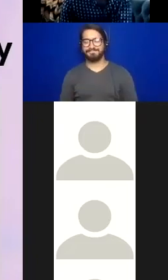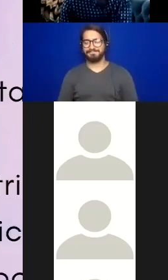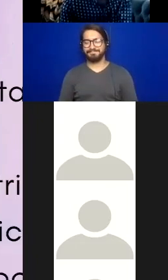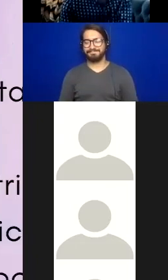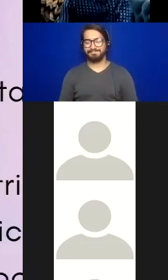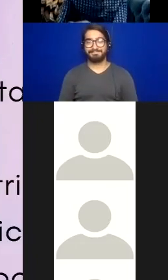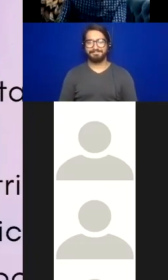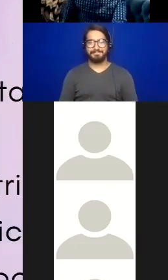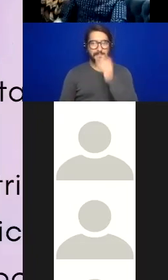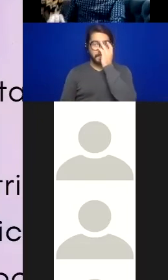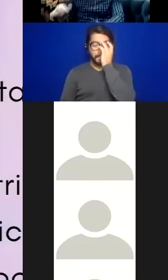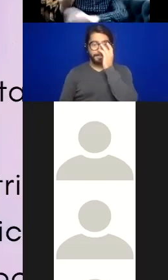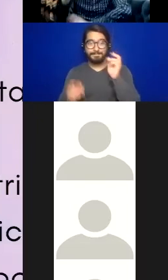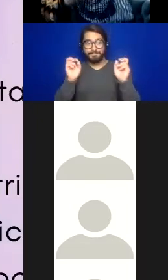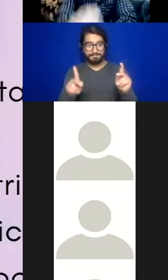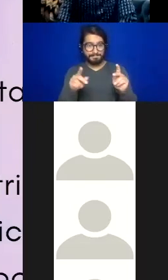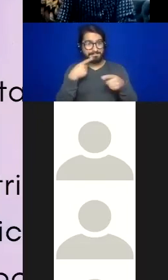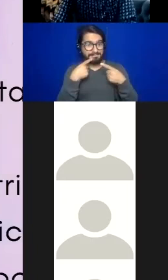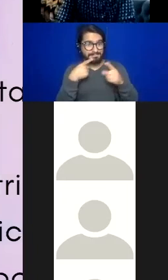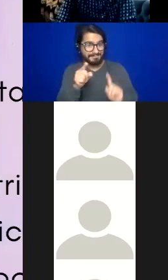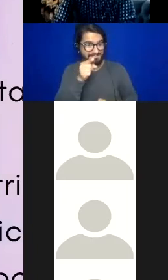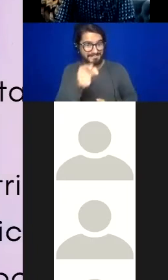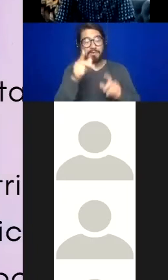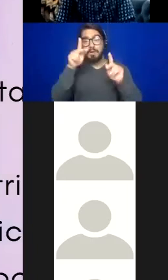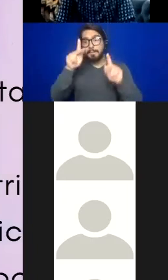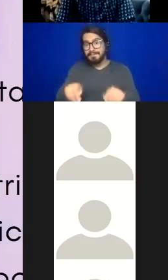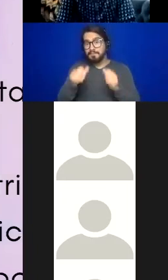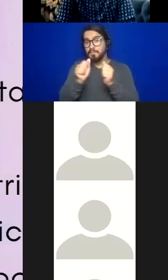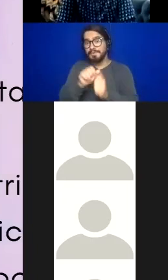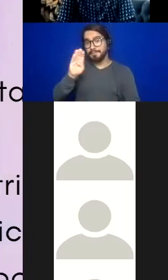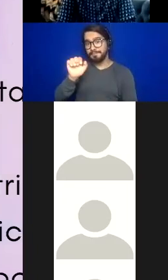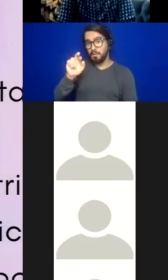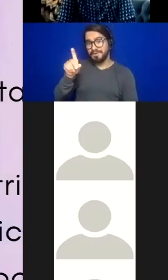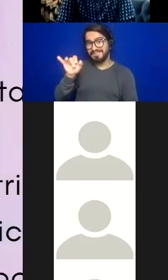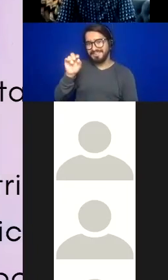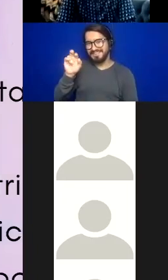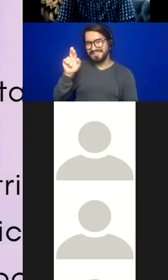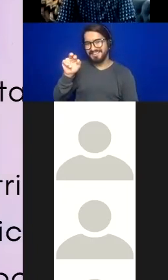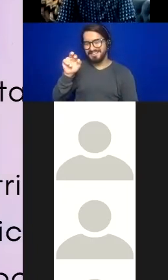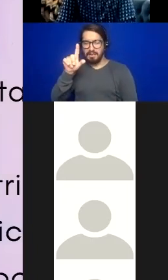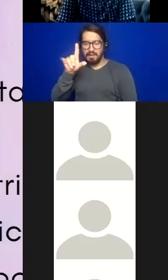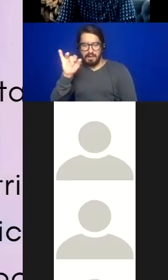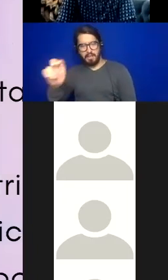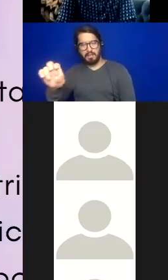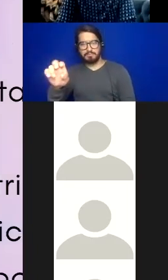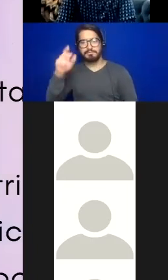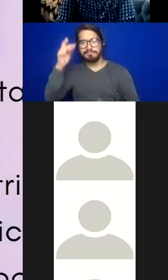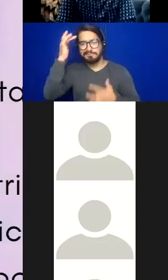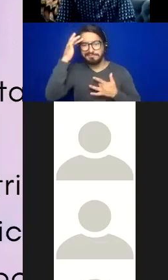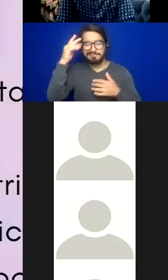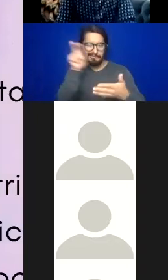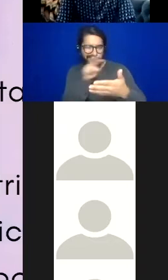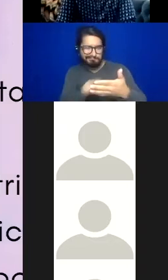Okay. And finally, this is someone with borderline. I'm just going to kind of skim this slide. They say that